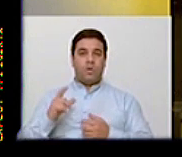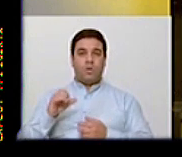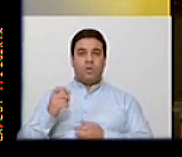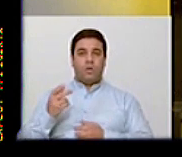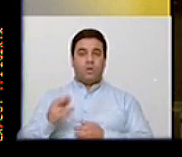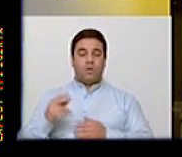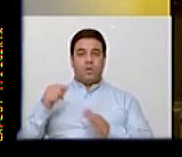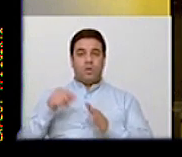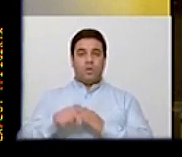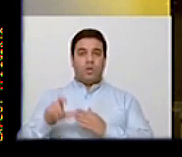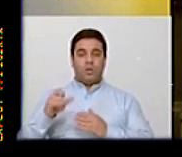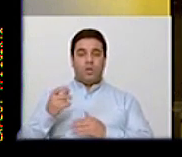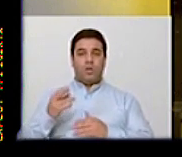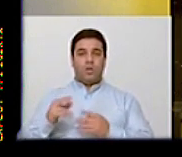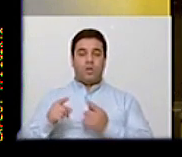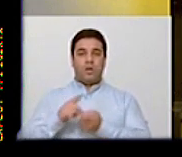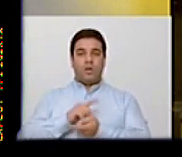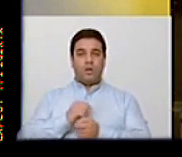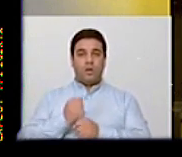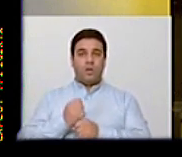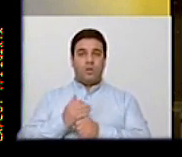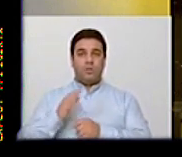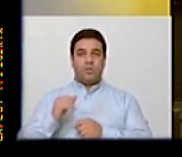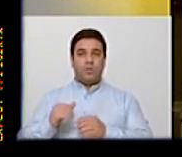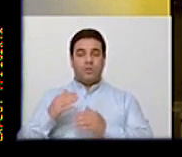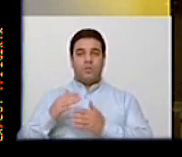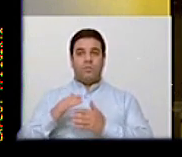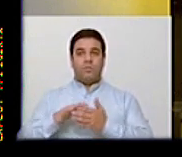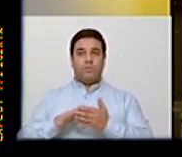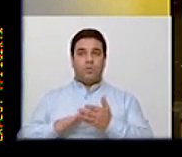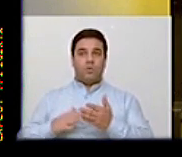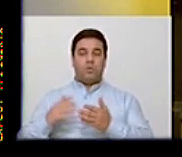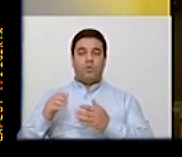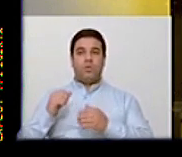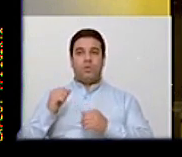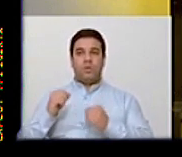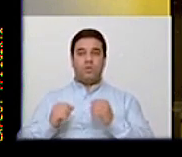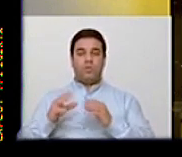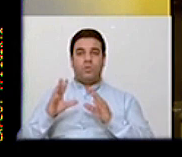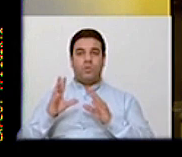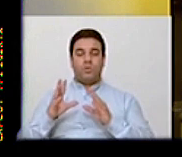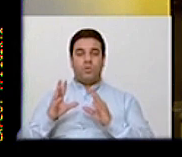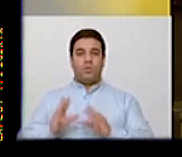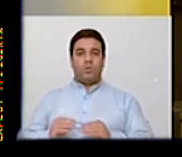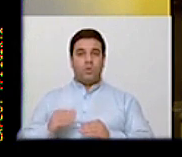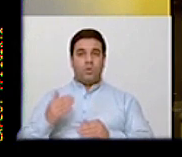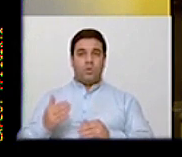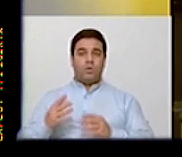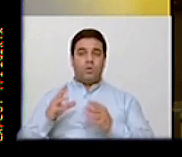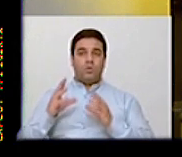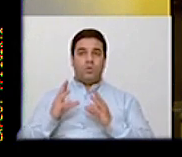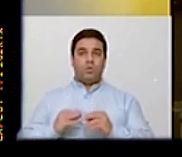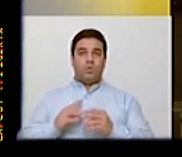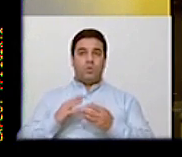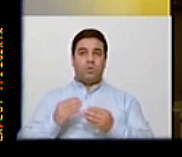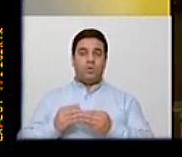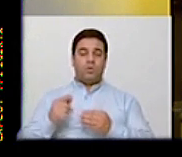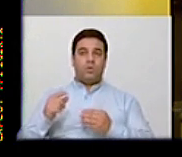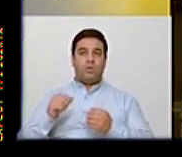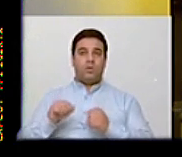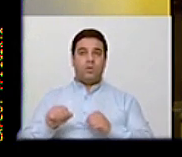energiya ichki energiyaga aylanadi va bora-bora tebranishlar so'nadi. Sonuvchi tebranishlar